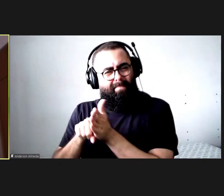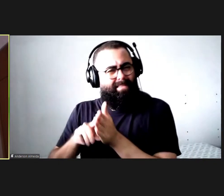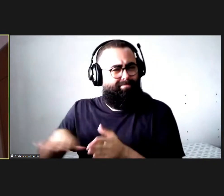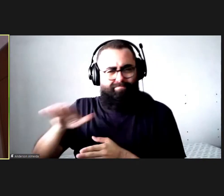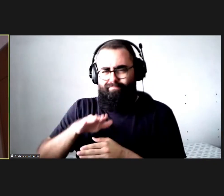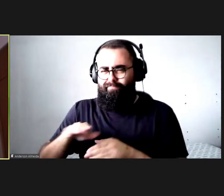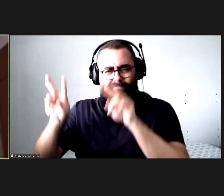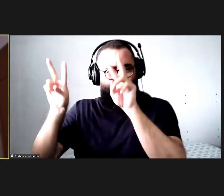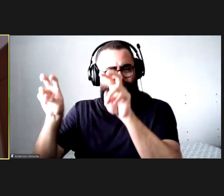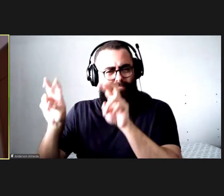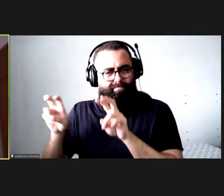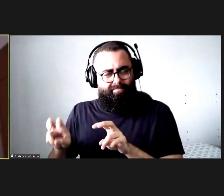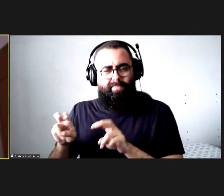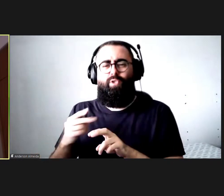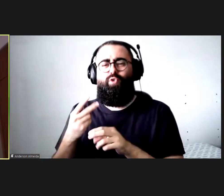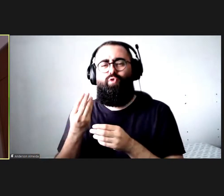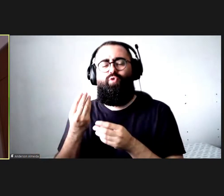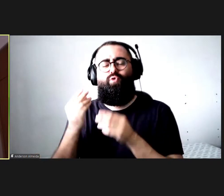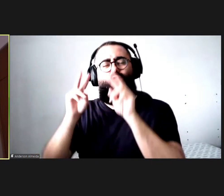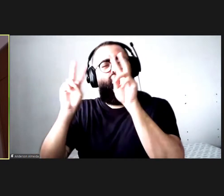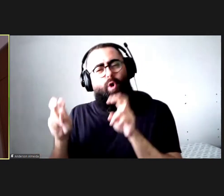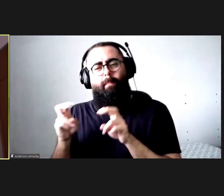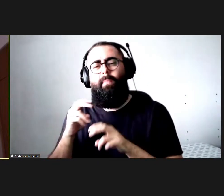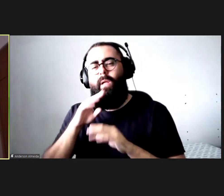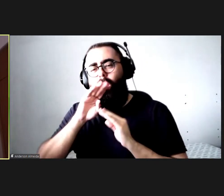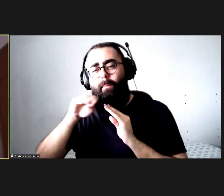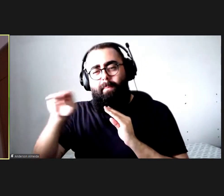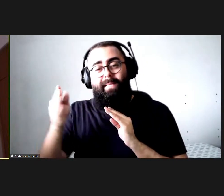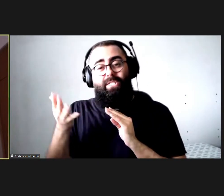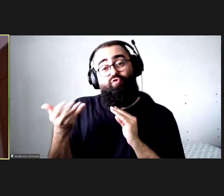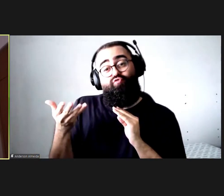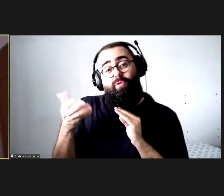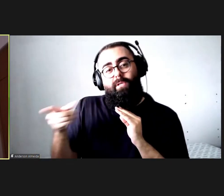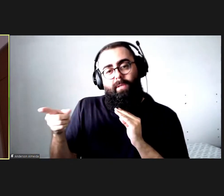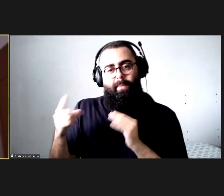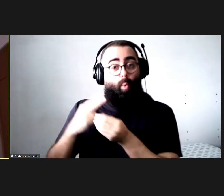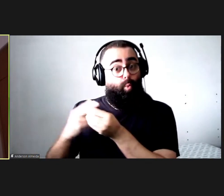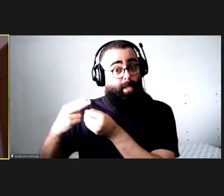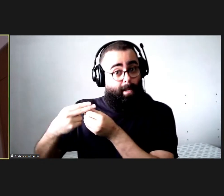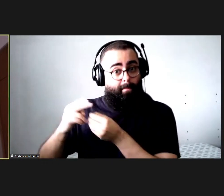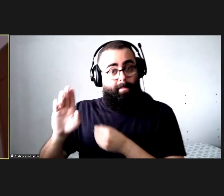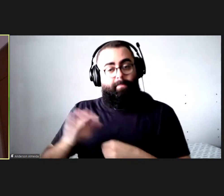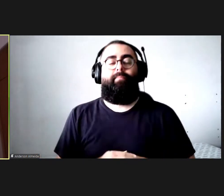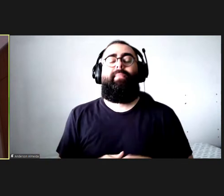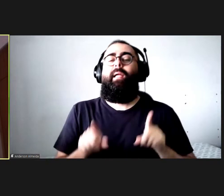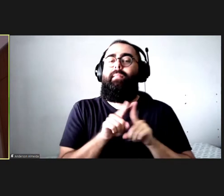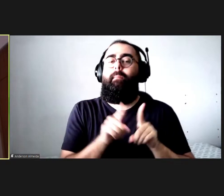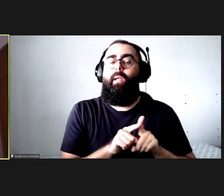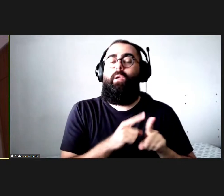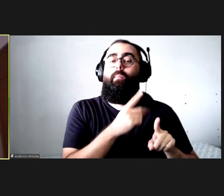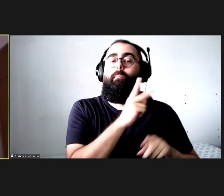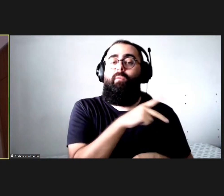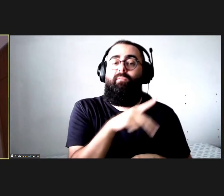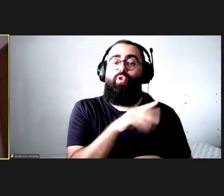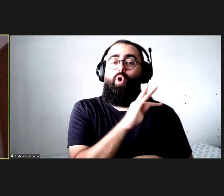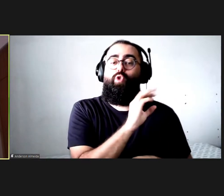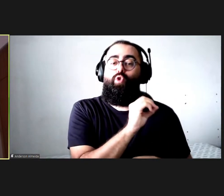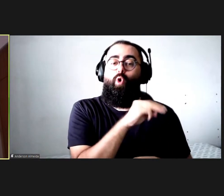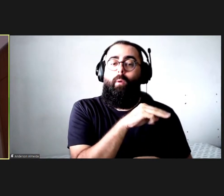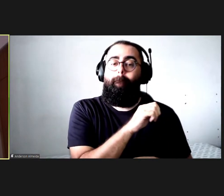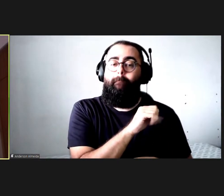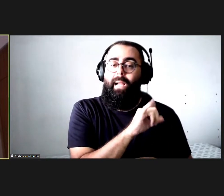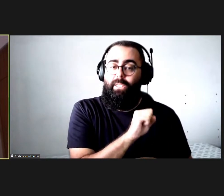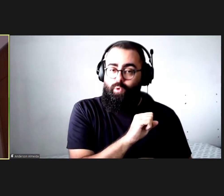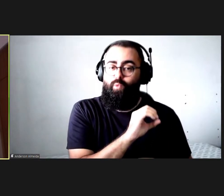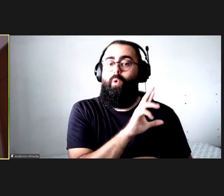topics, speech rhythm. In more recent years, the research group led by Professor Tommaso Raso from the Federal University